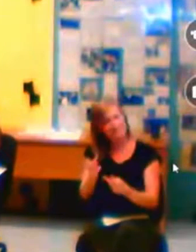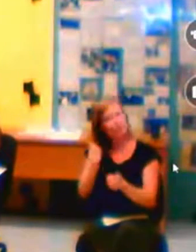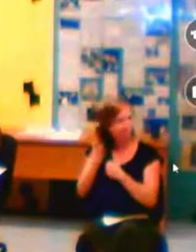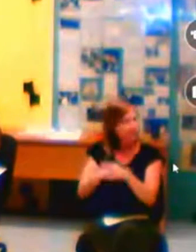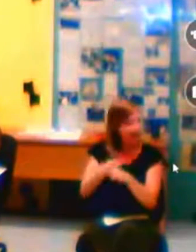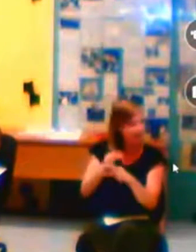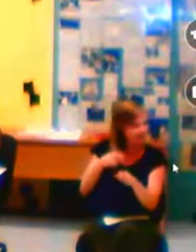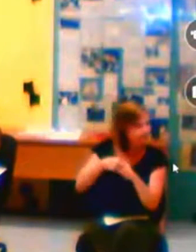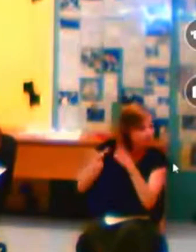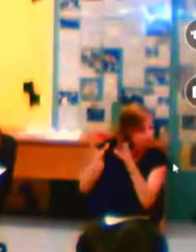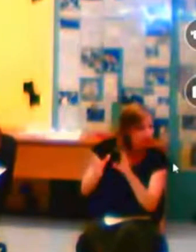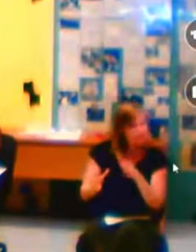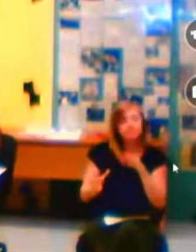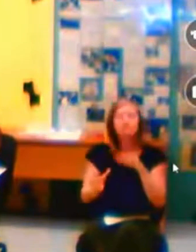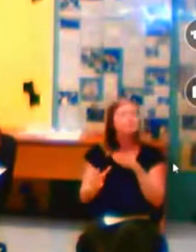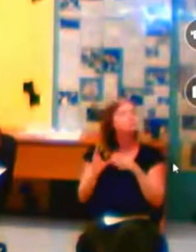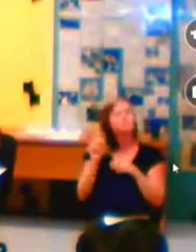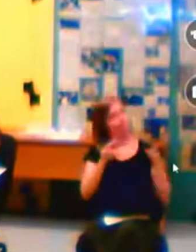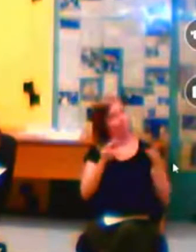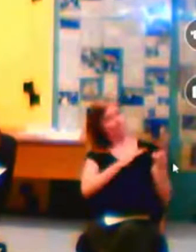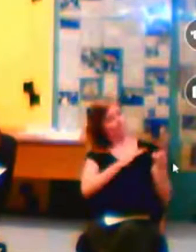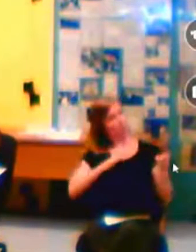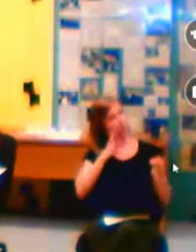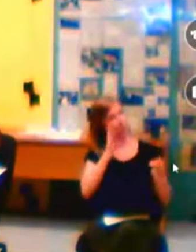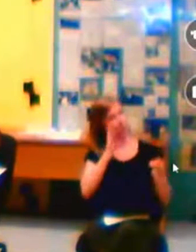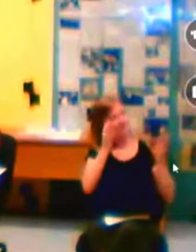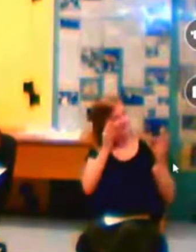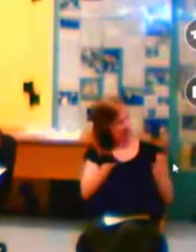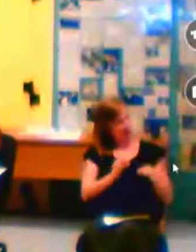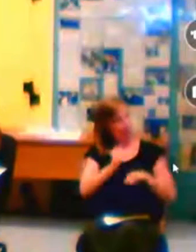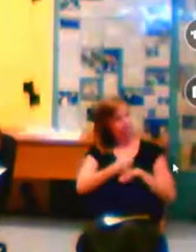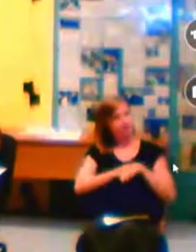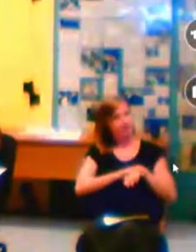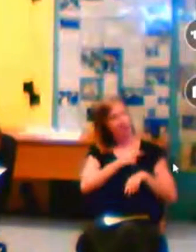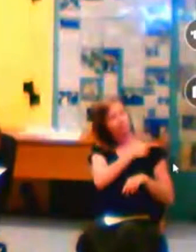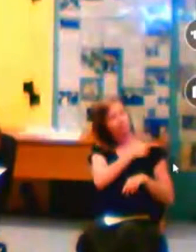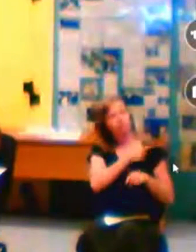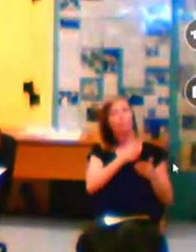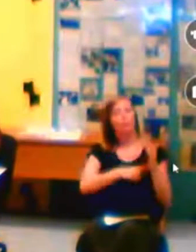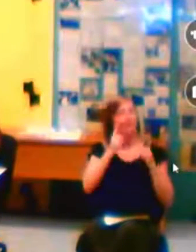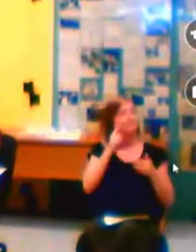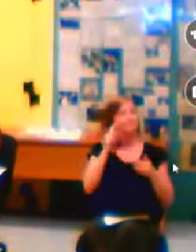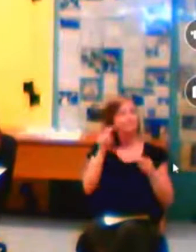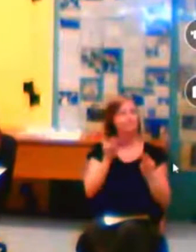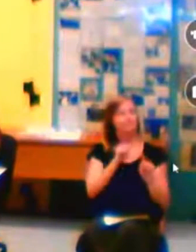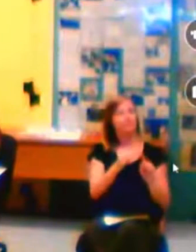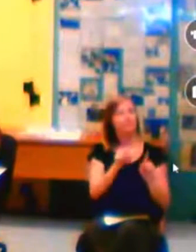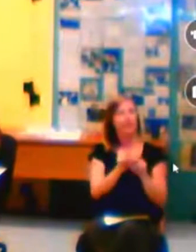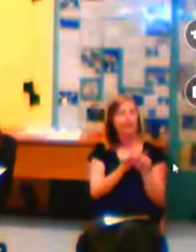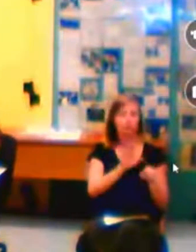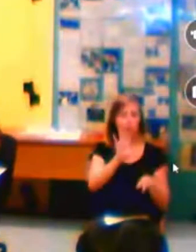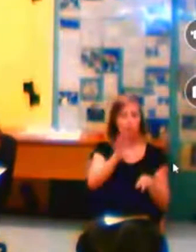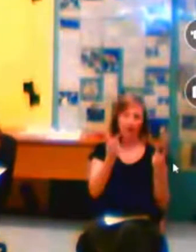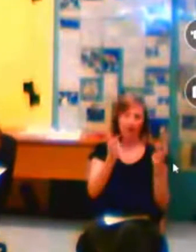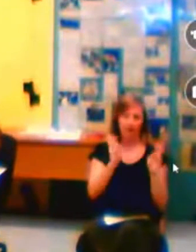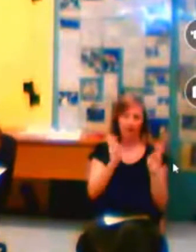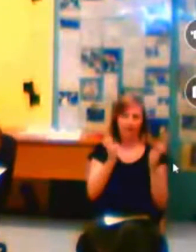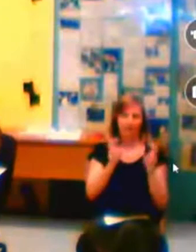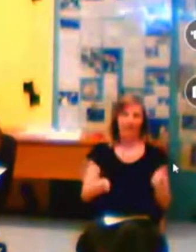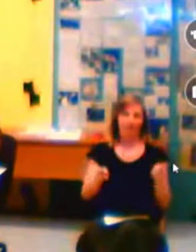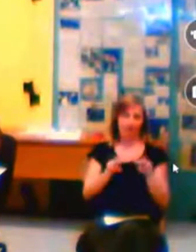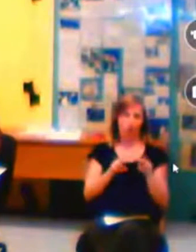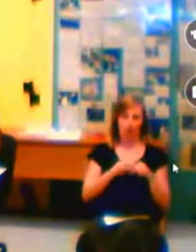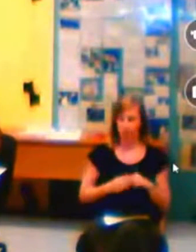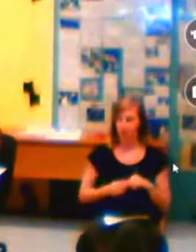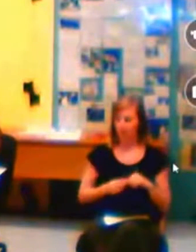physician, and they don't say you have any choice of treatments, specialists, the hospital you go to, or anything else. The board will decide all that